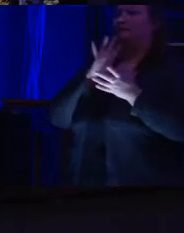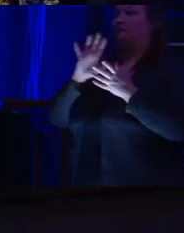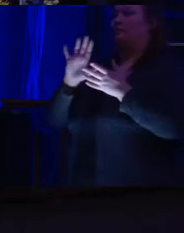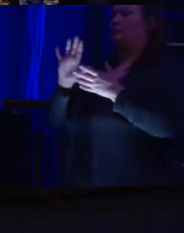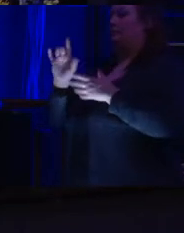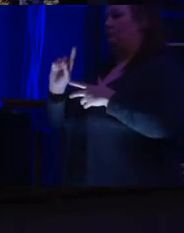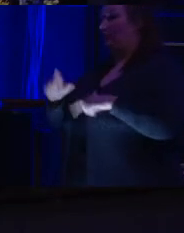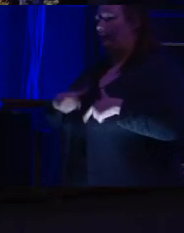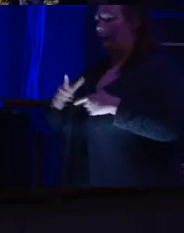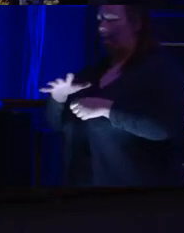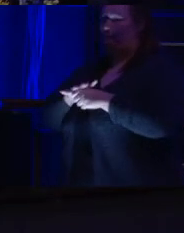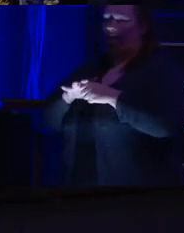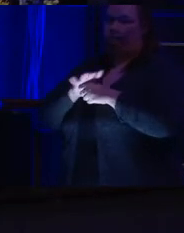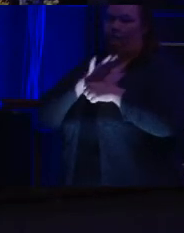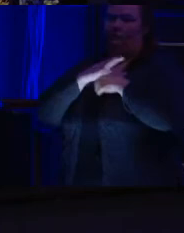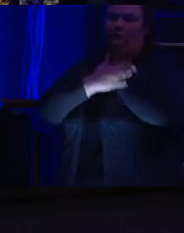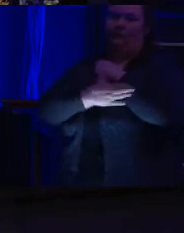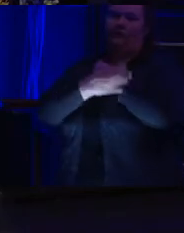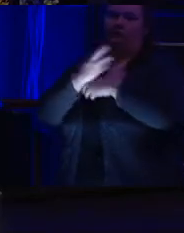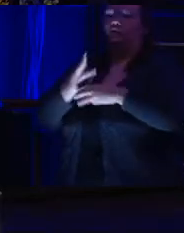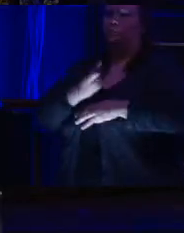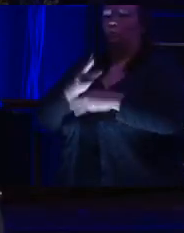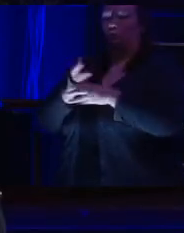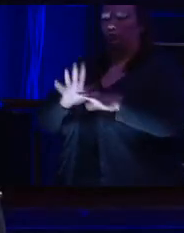neighborhoods, the nation, and the world.